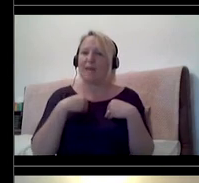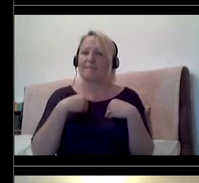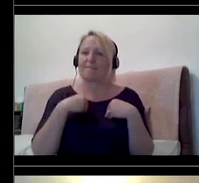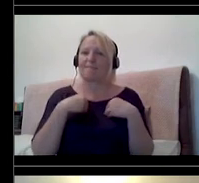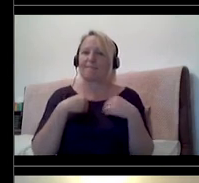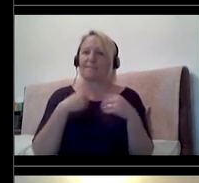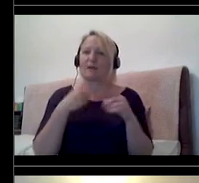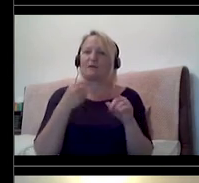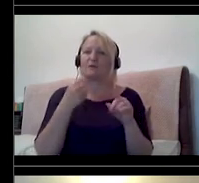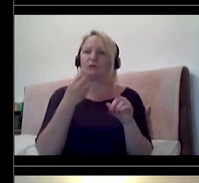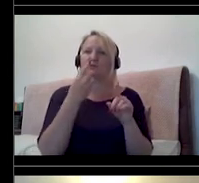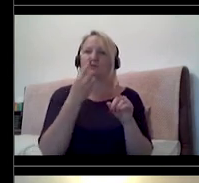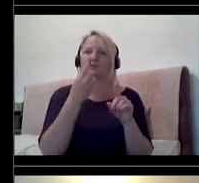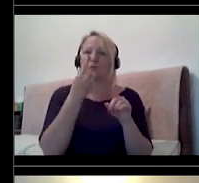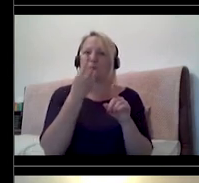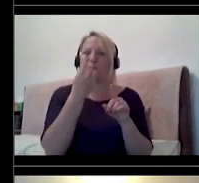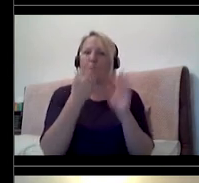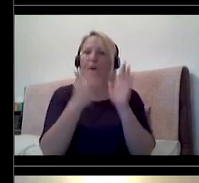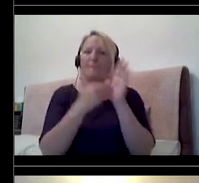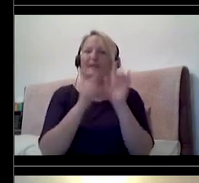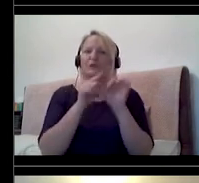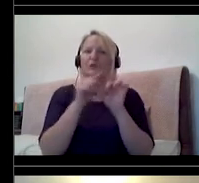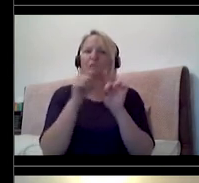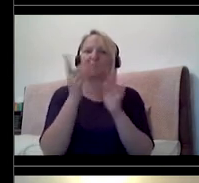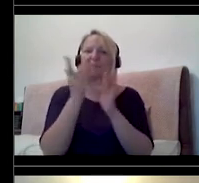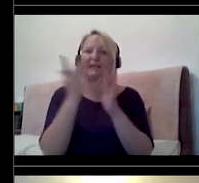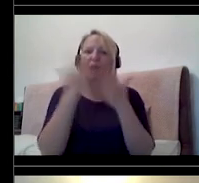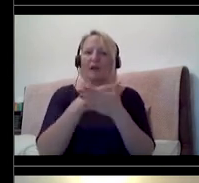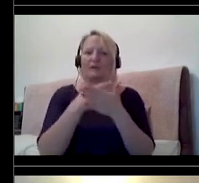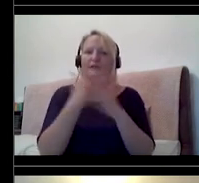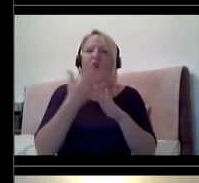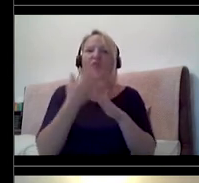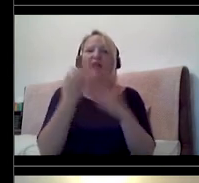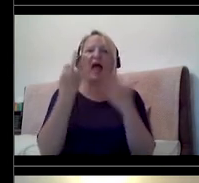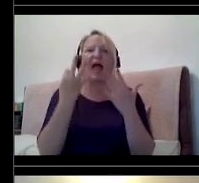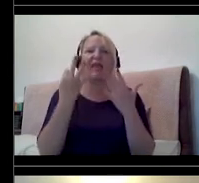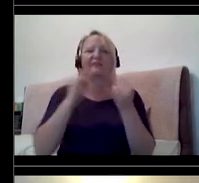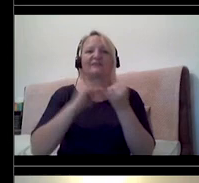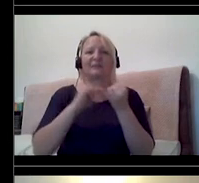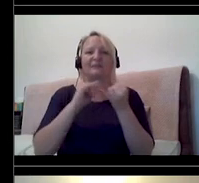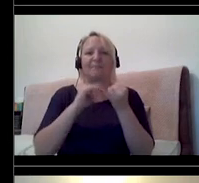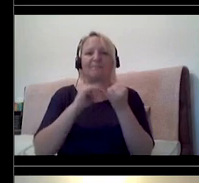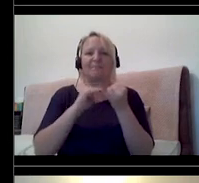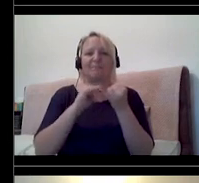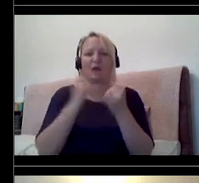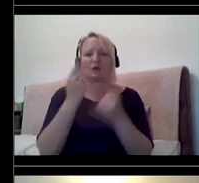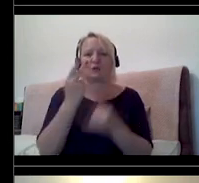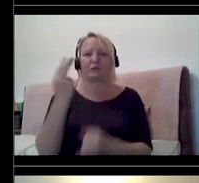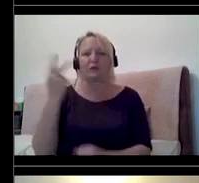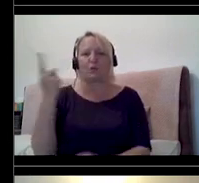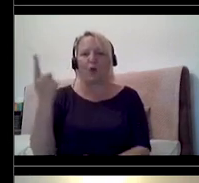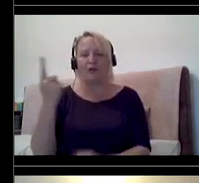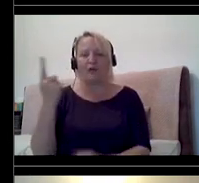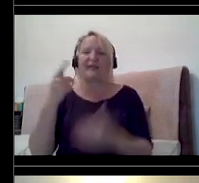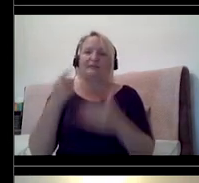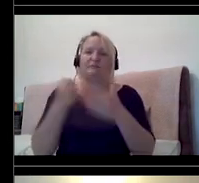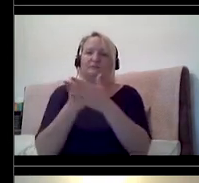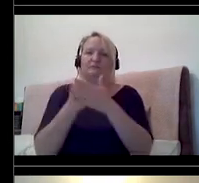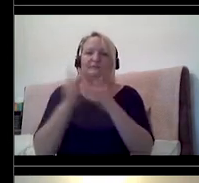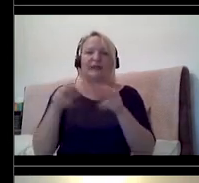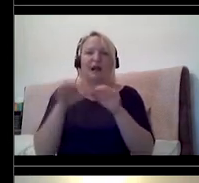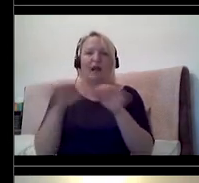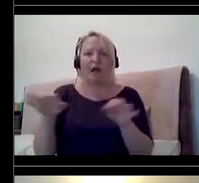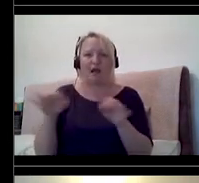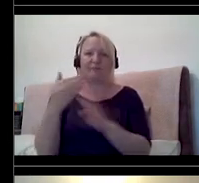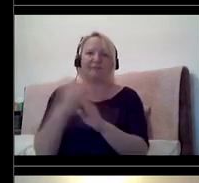23:59, that's 1 minute to midnight, on the 8th of September 2021. And if you'd like to comment on aspects of our proposals